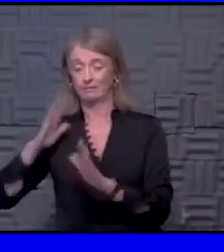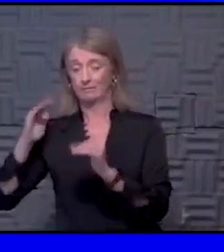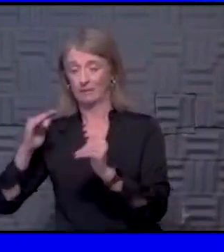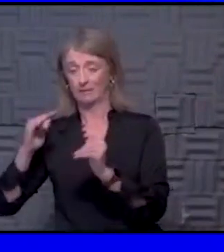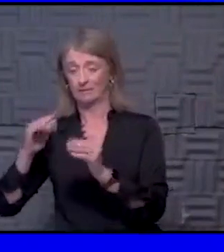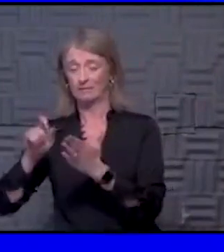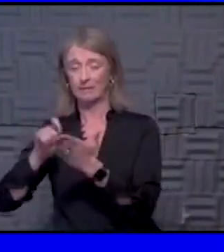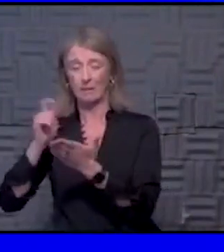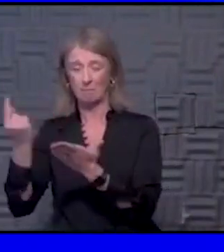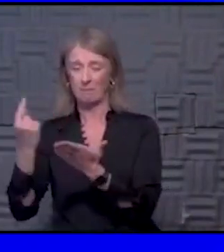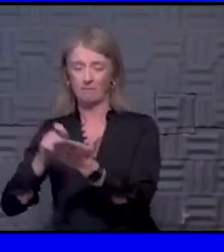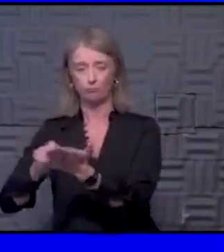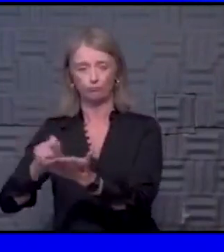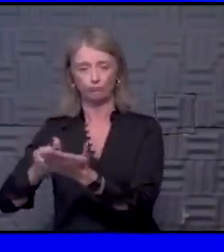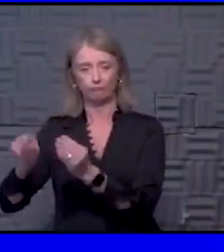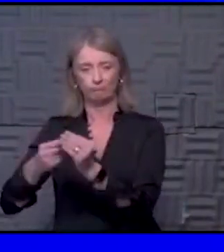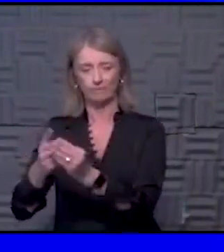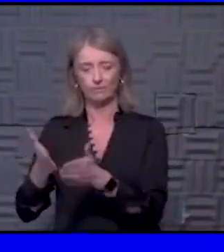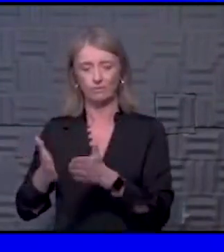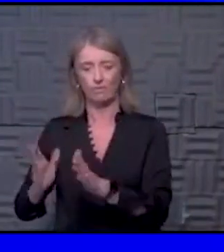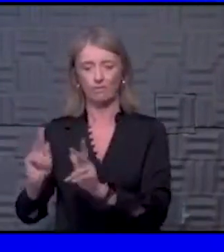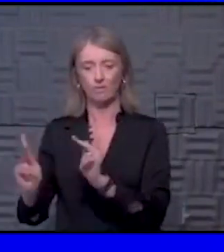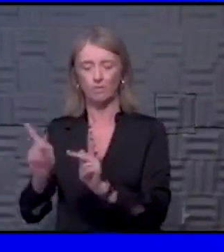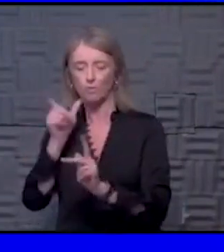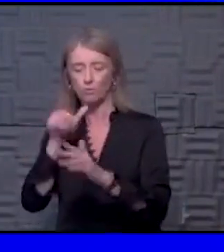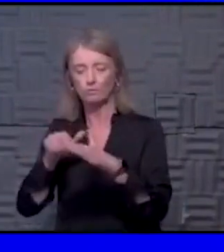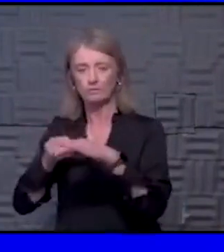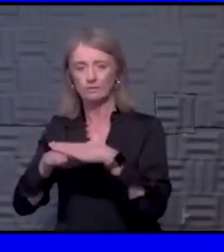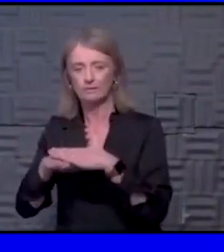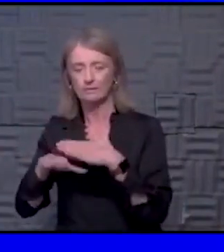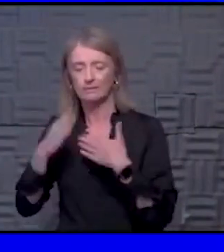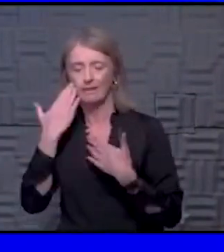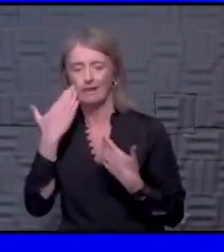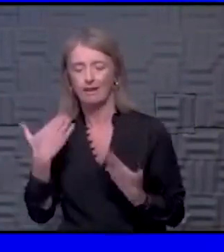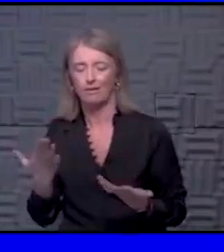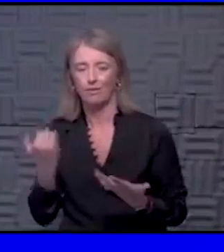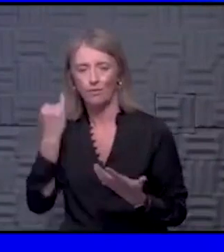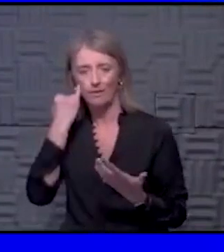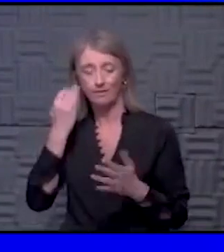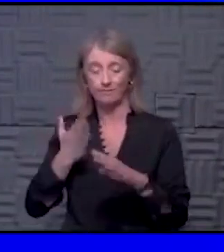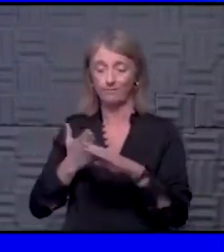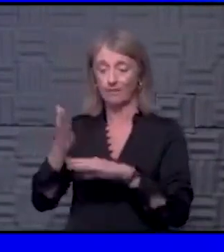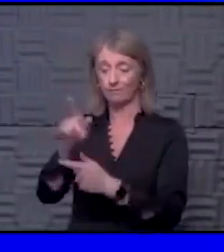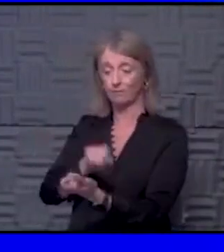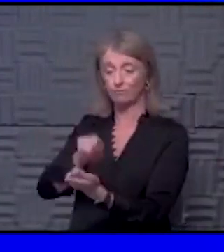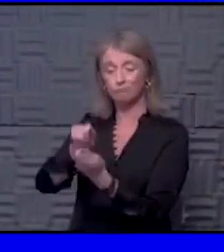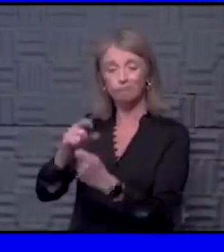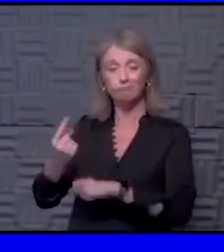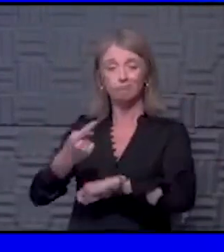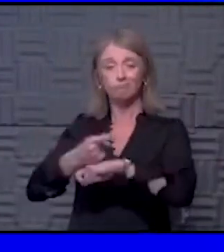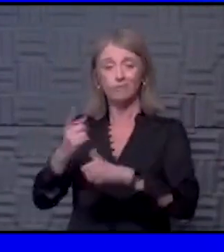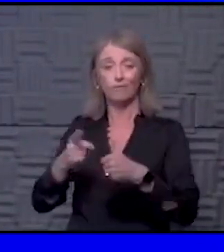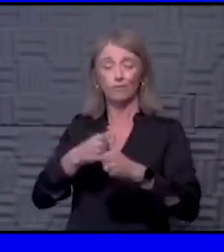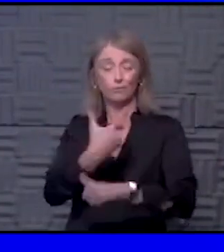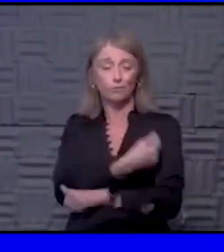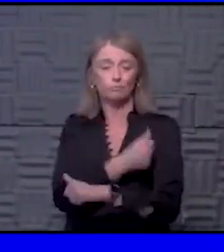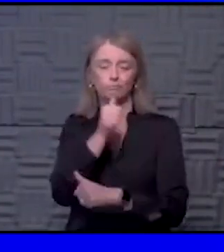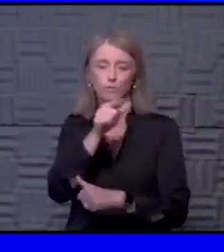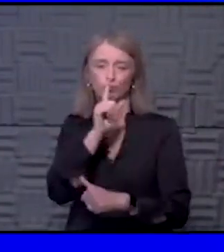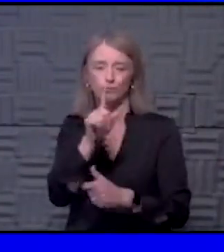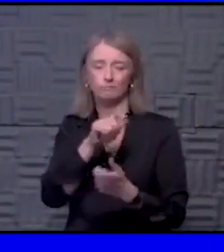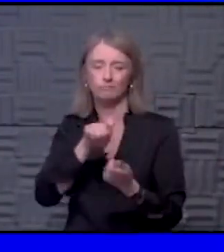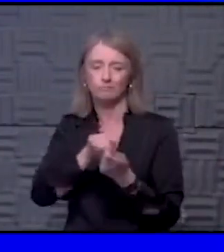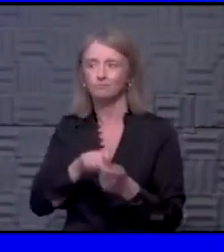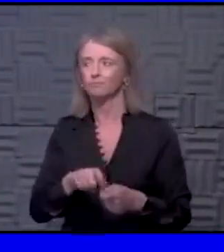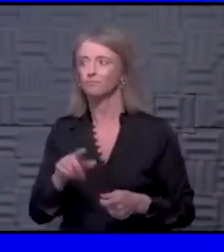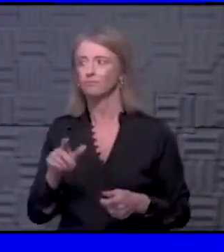that written in to allow people in. Just don't know if it would be like after a certain date from that first dose. For sure,